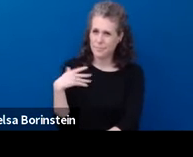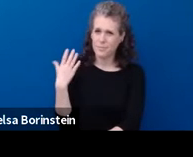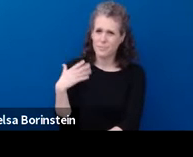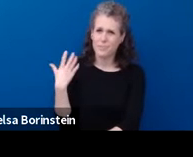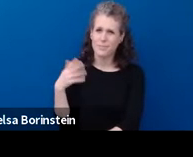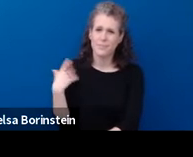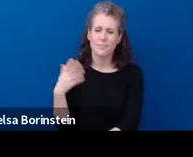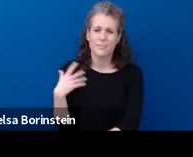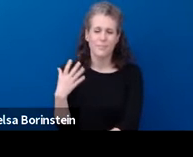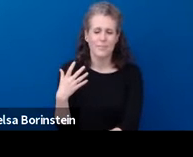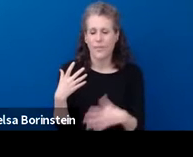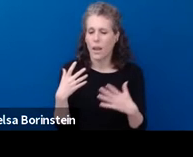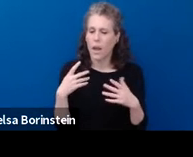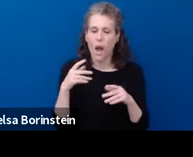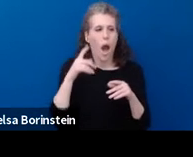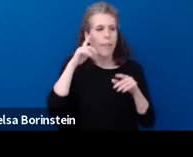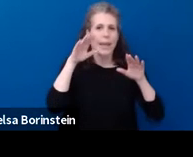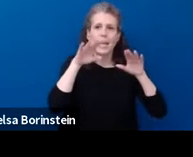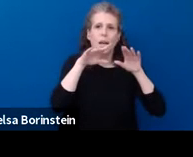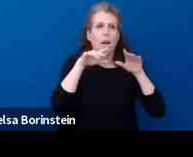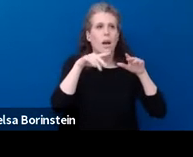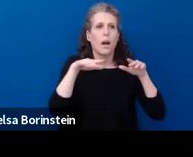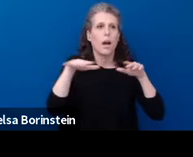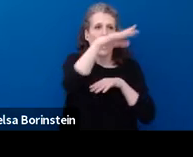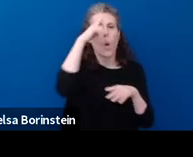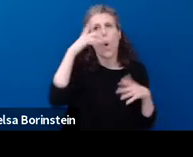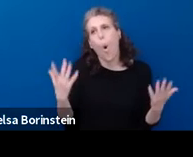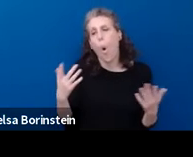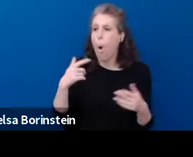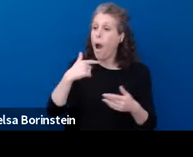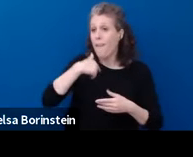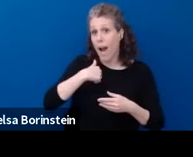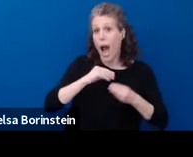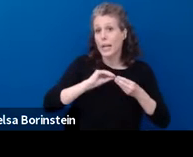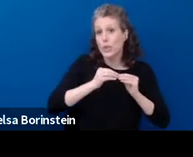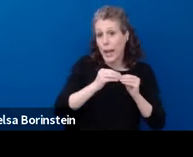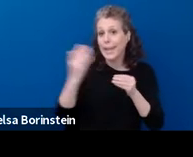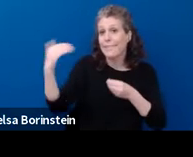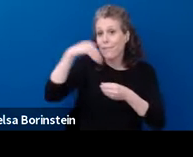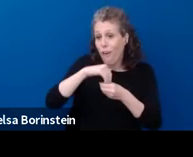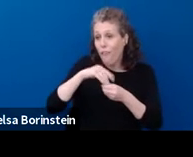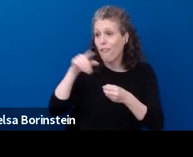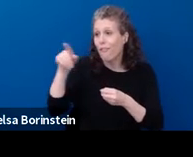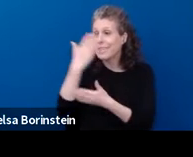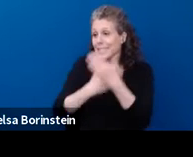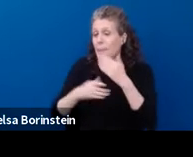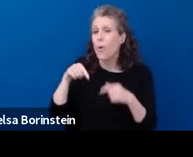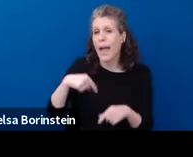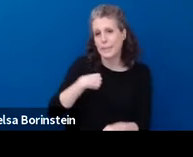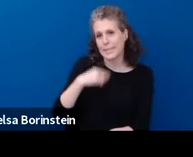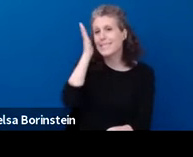in this paradigm of doing good, being nice, being helpful, and that's why it